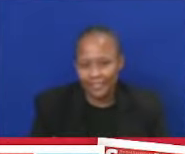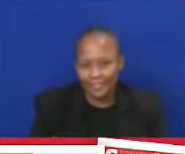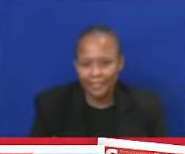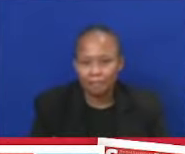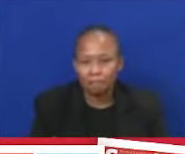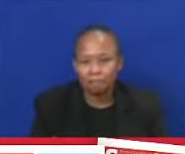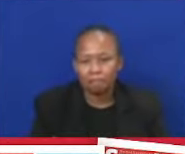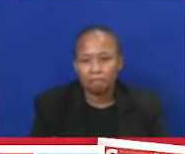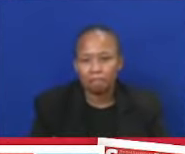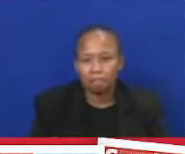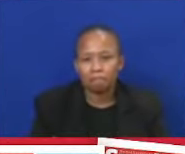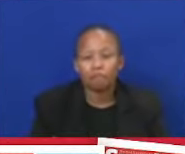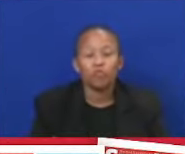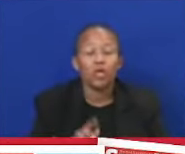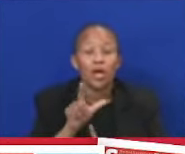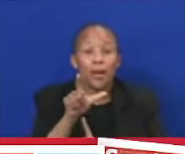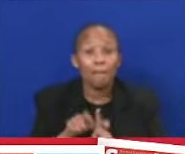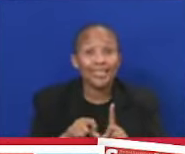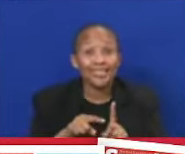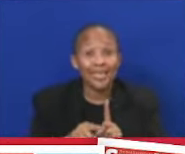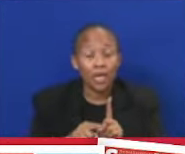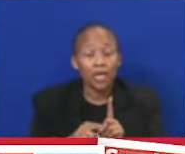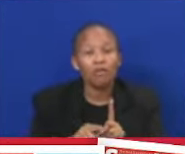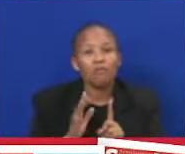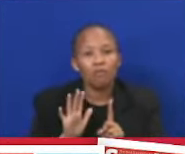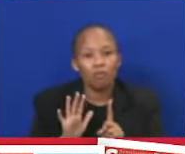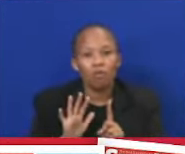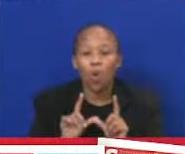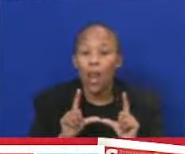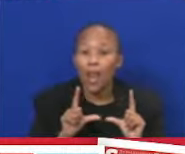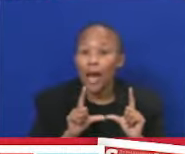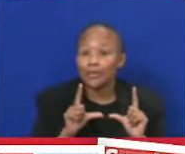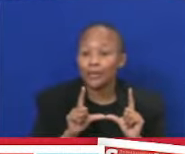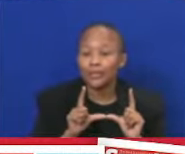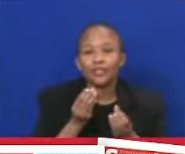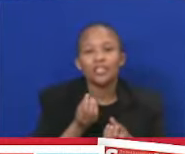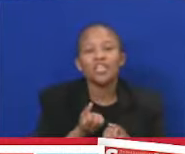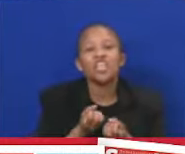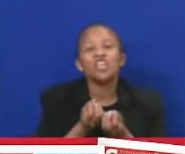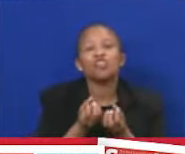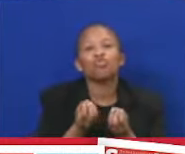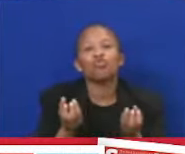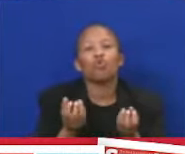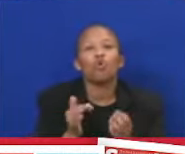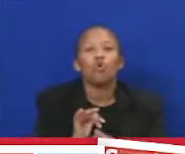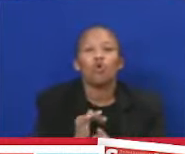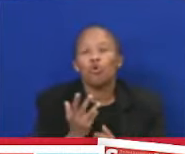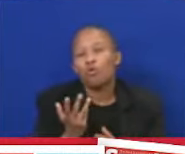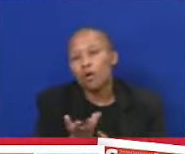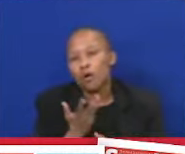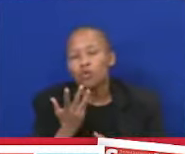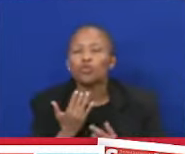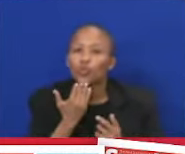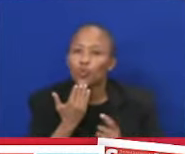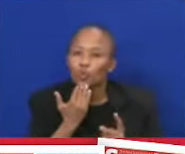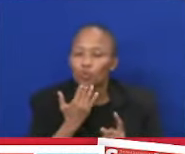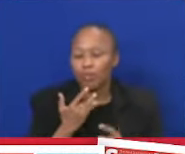permit or who issues the permit to a security personnel